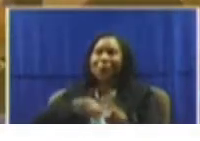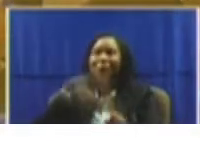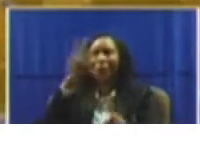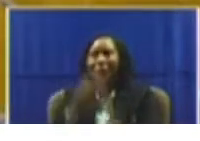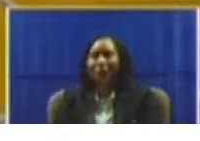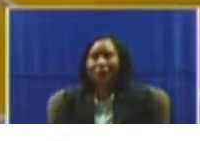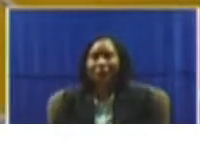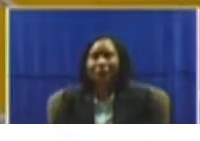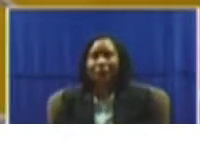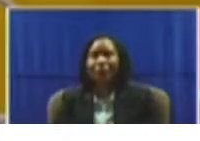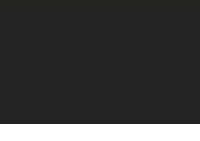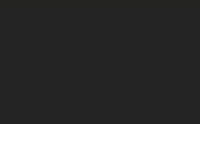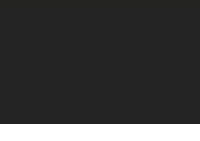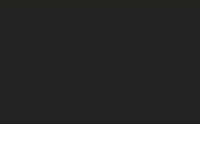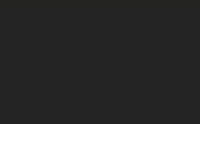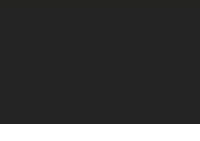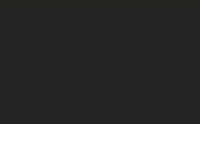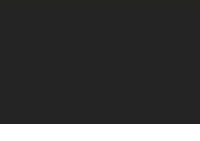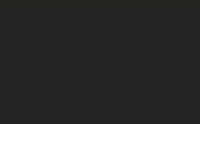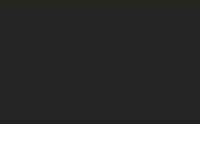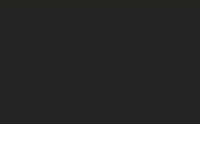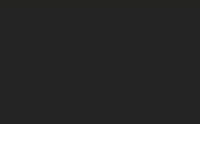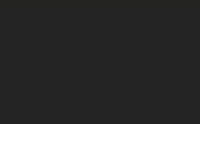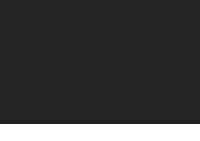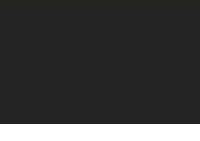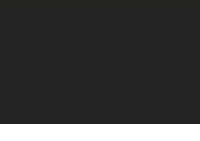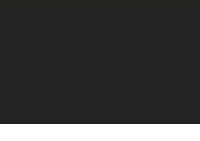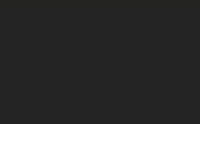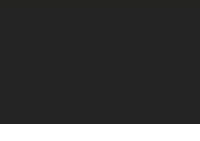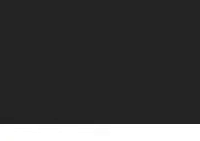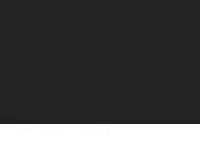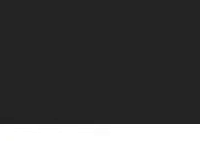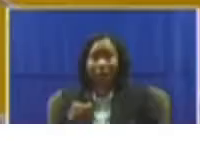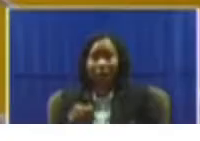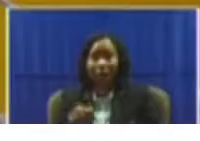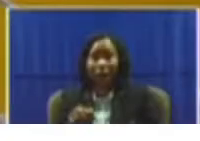Honorable Schreiber. Honorable Speaker.